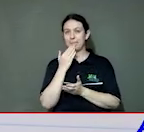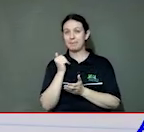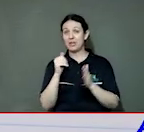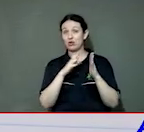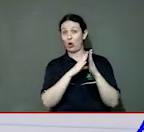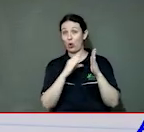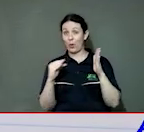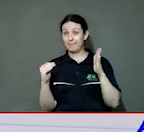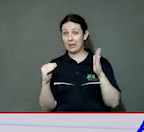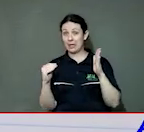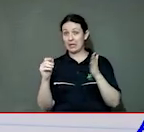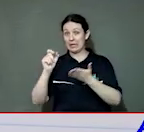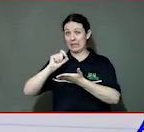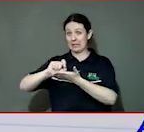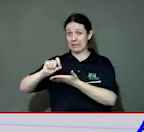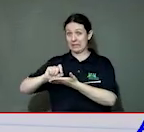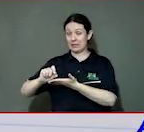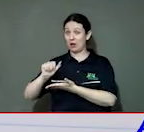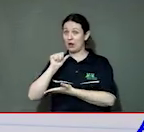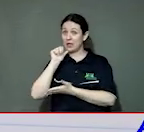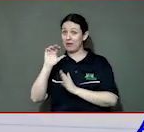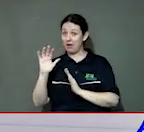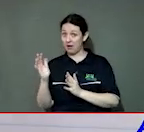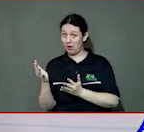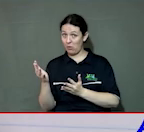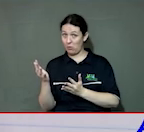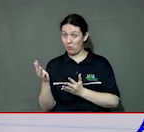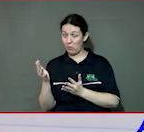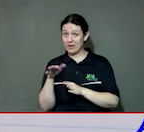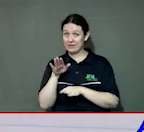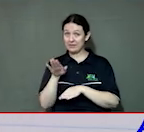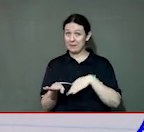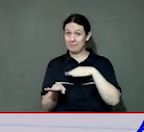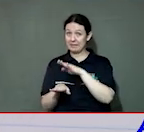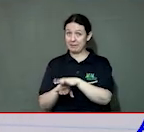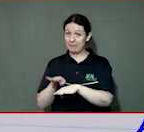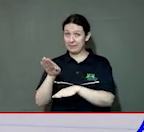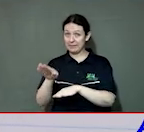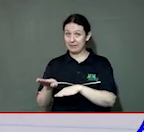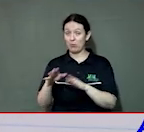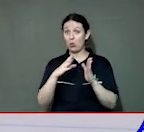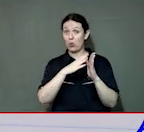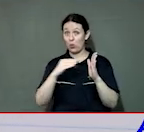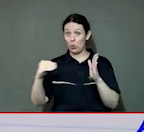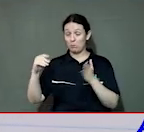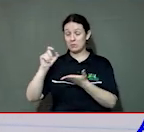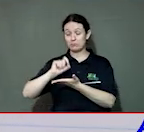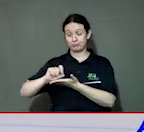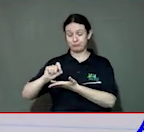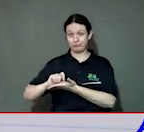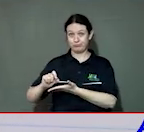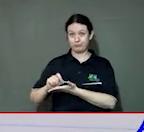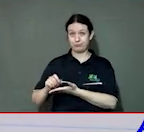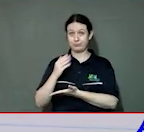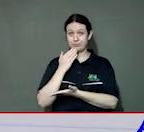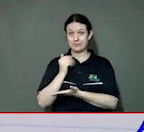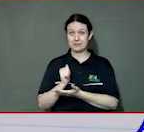we explain how you answer the question. Okay, now you must be able